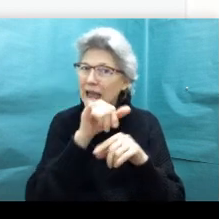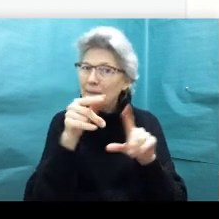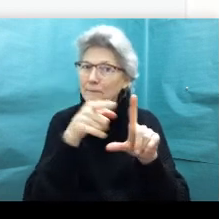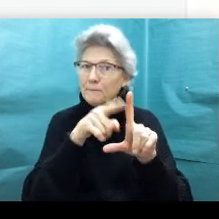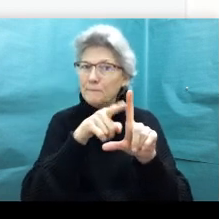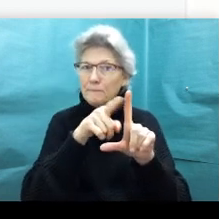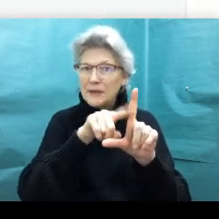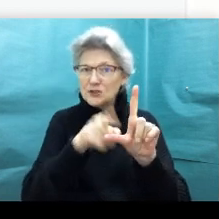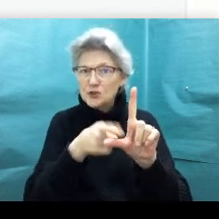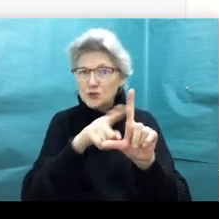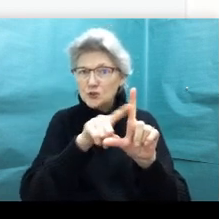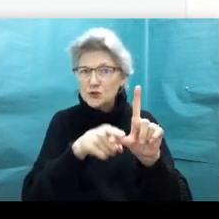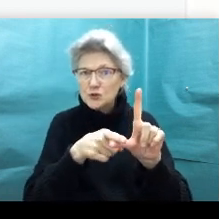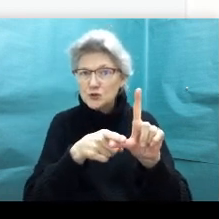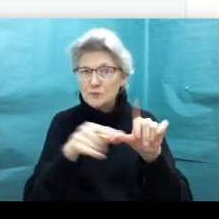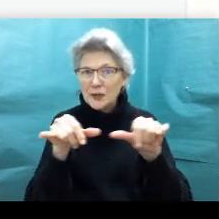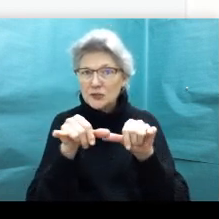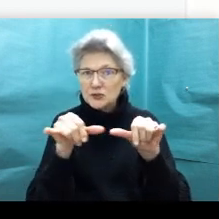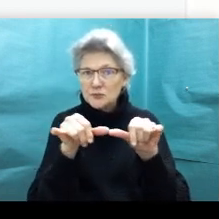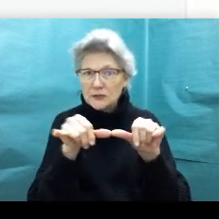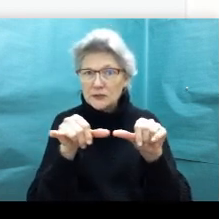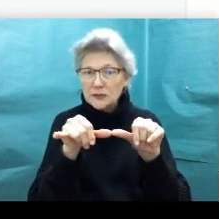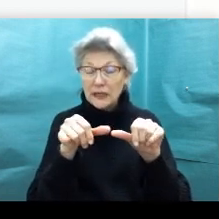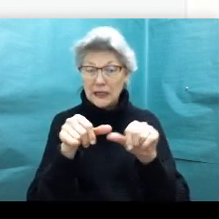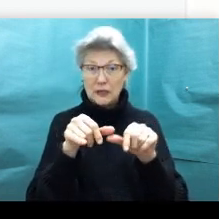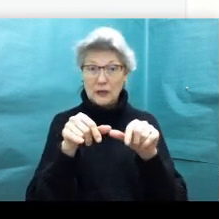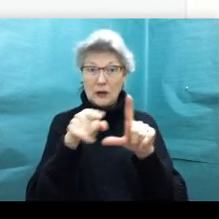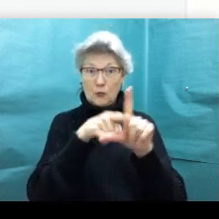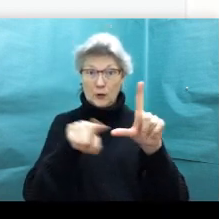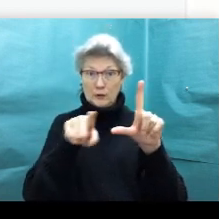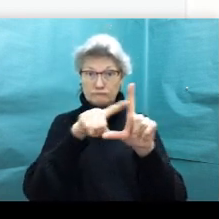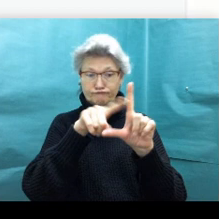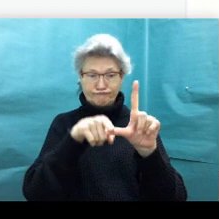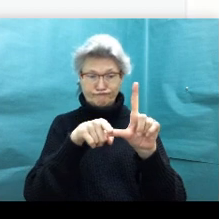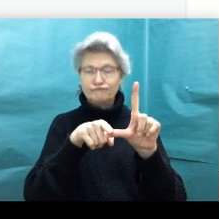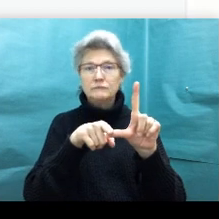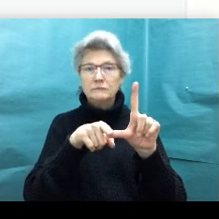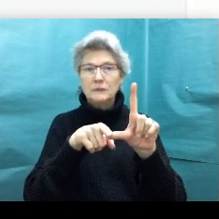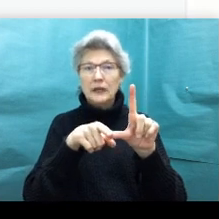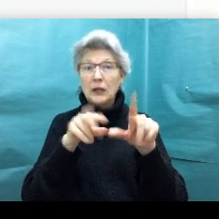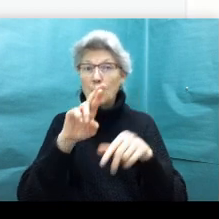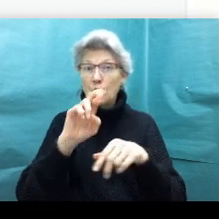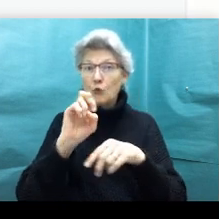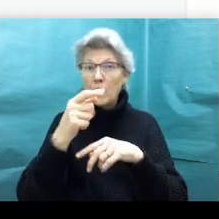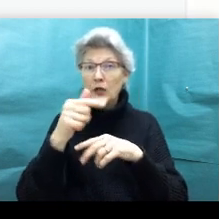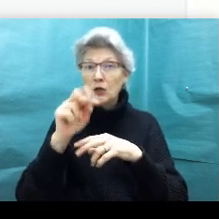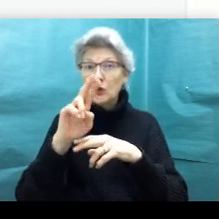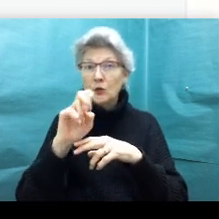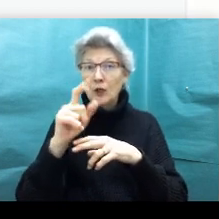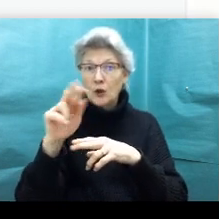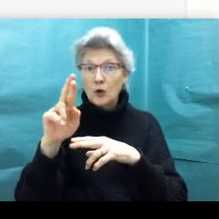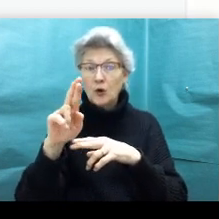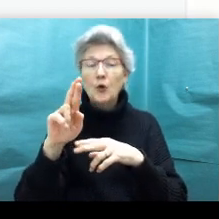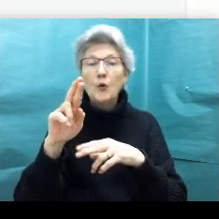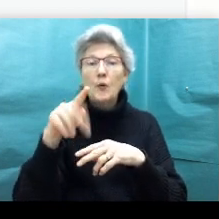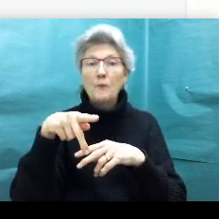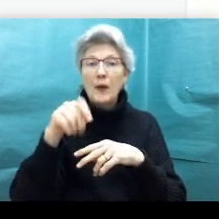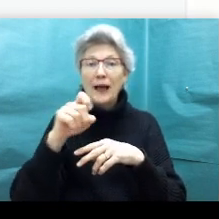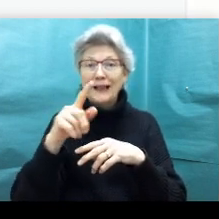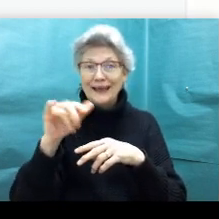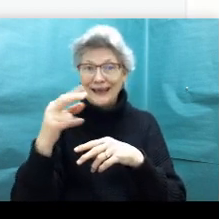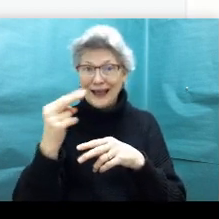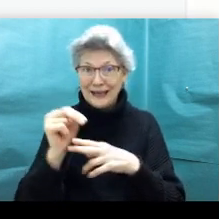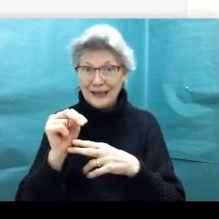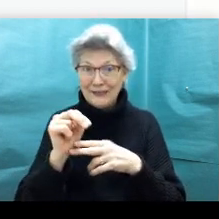measurement. So in a regular polygon, the number of lines of symmetry is the same as the number